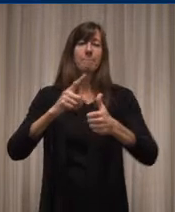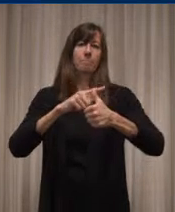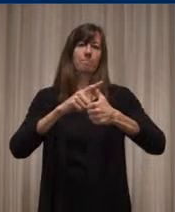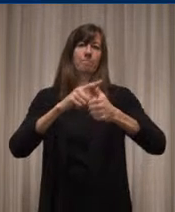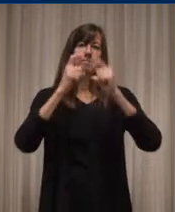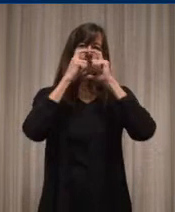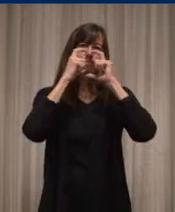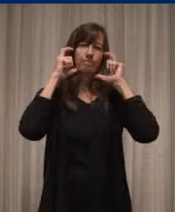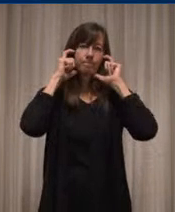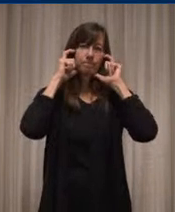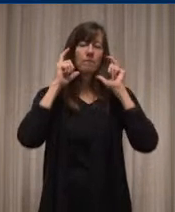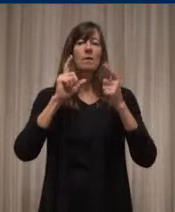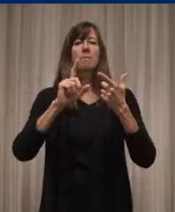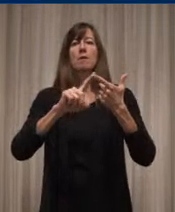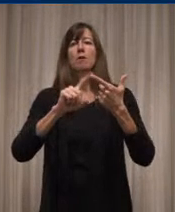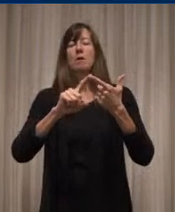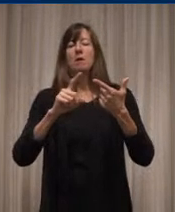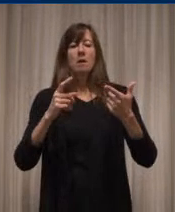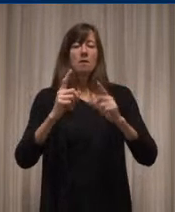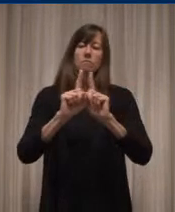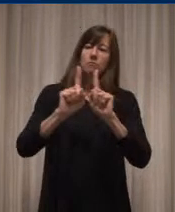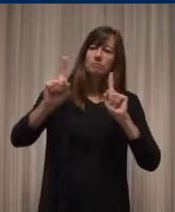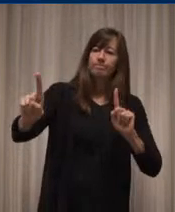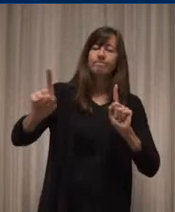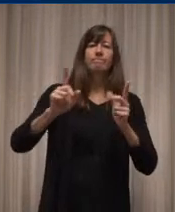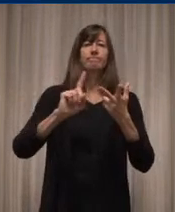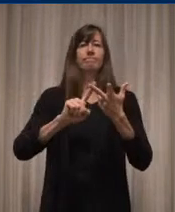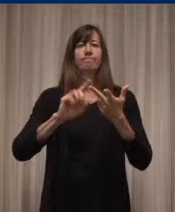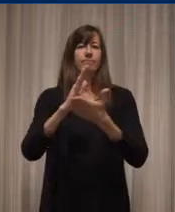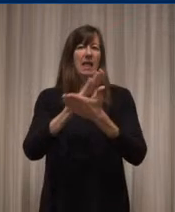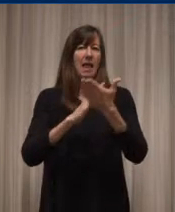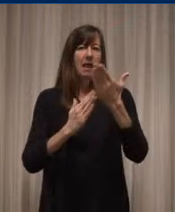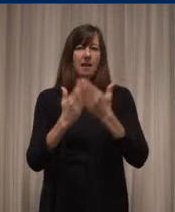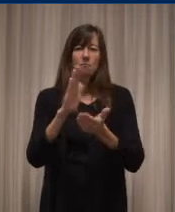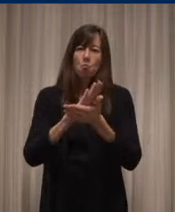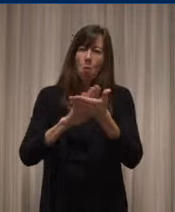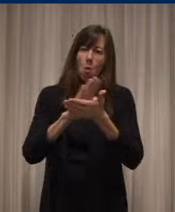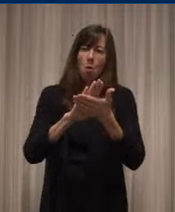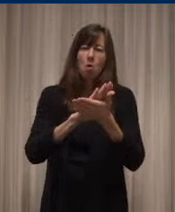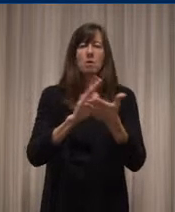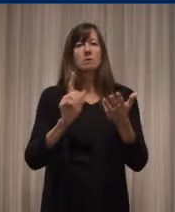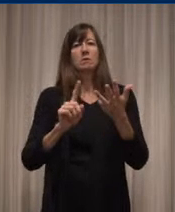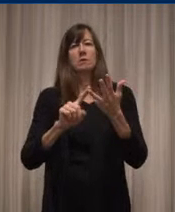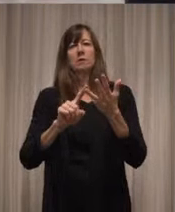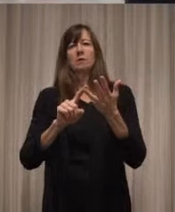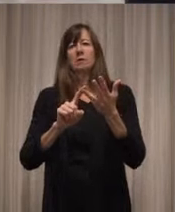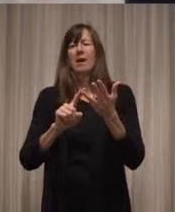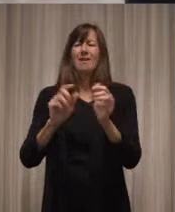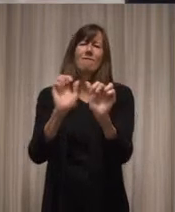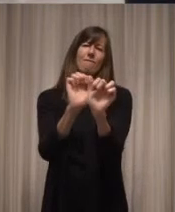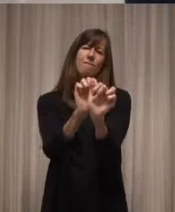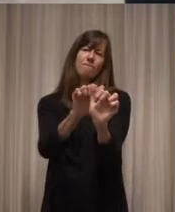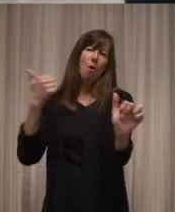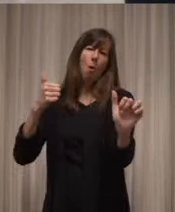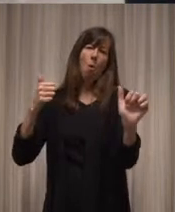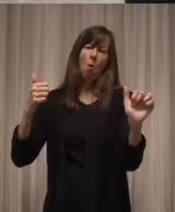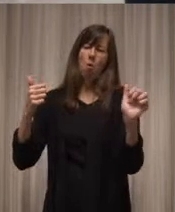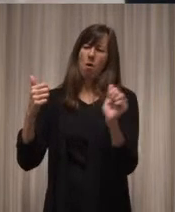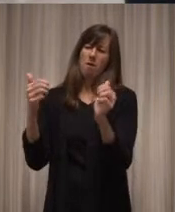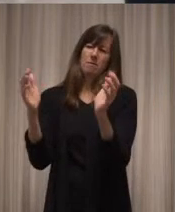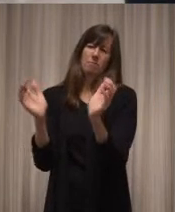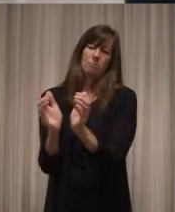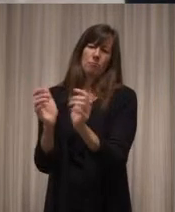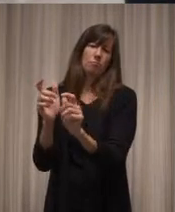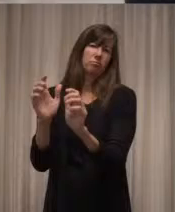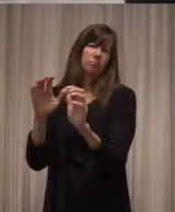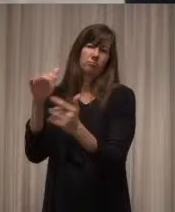sanitizer, and avoiding unnecessary gatherings, even of small groups, particularly indoors and particularly